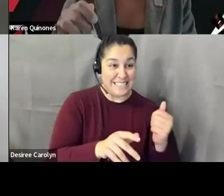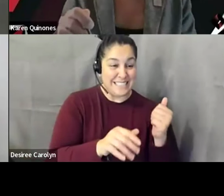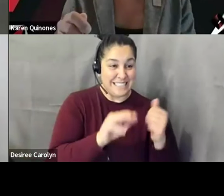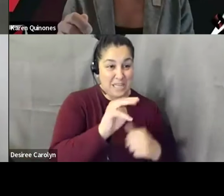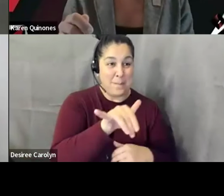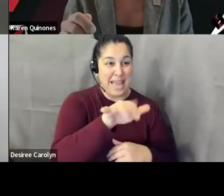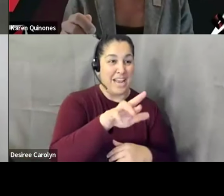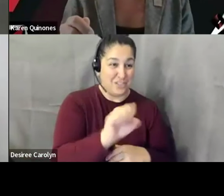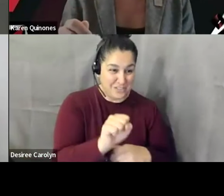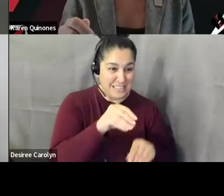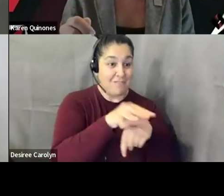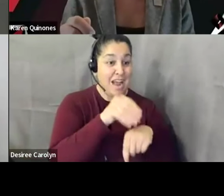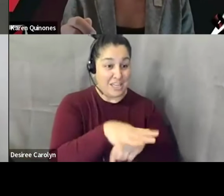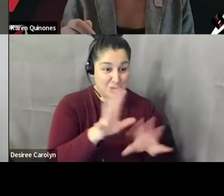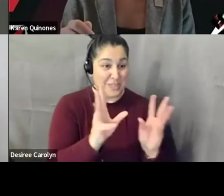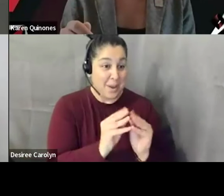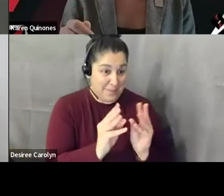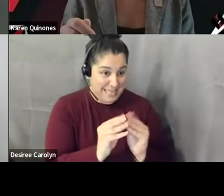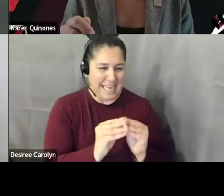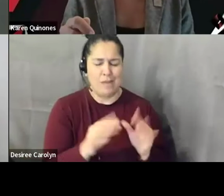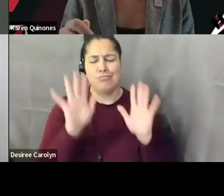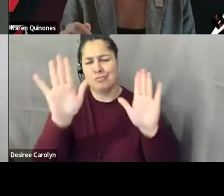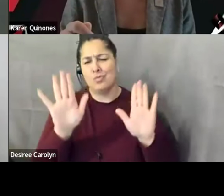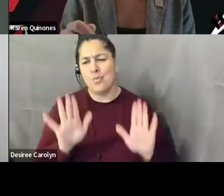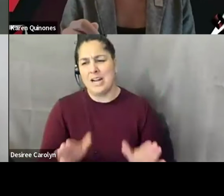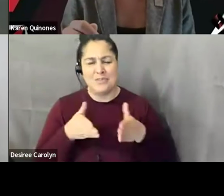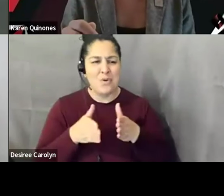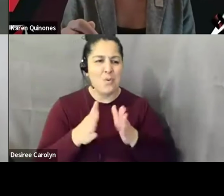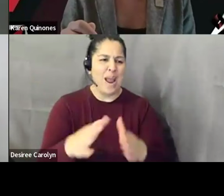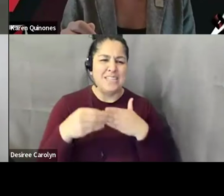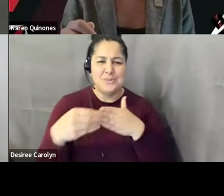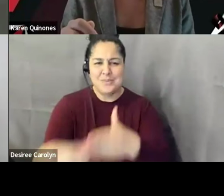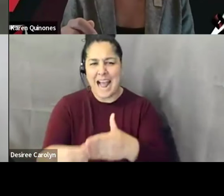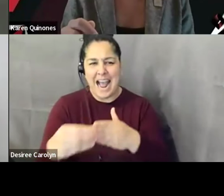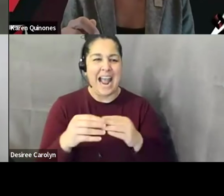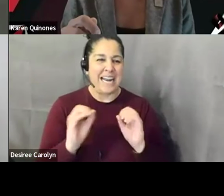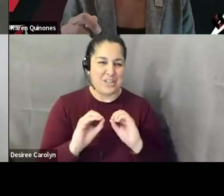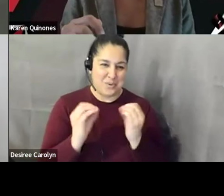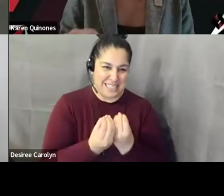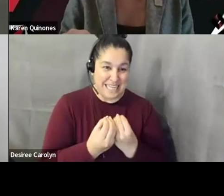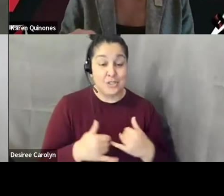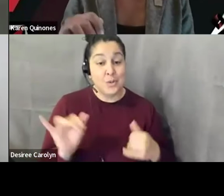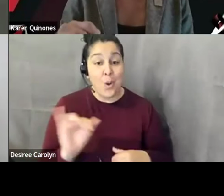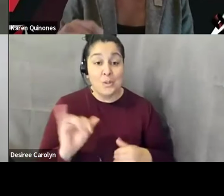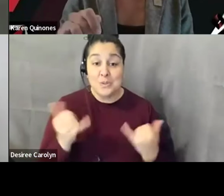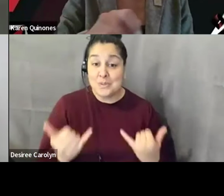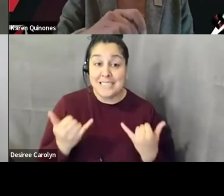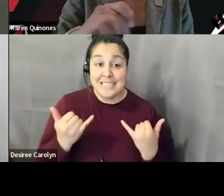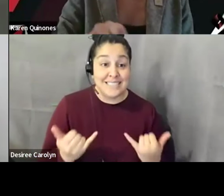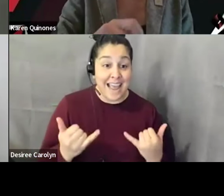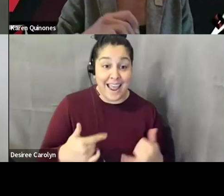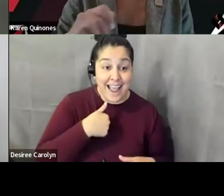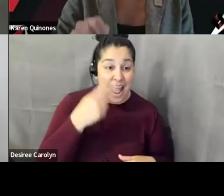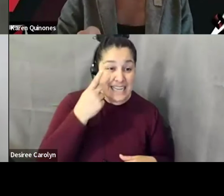that. Wonderful way to help guide this organization. Also on today's call, I see, I